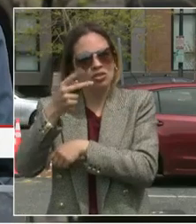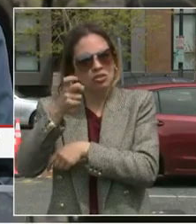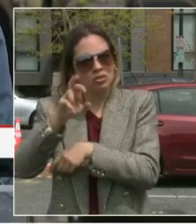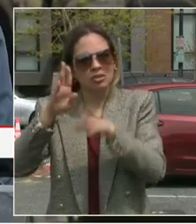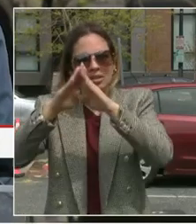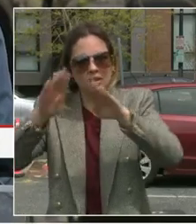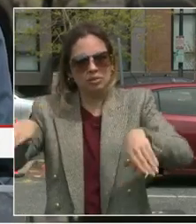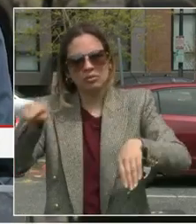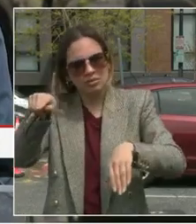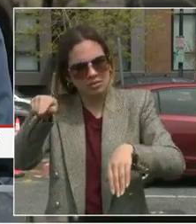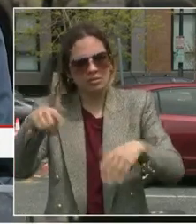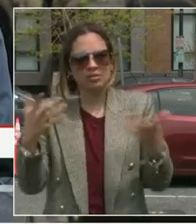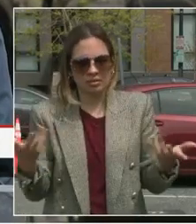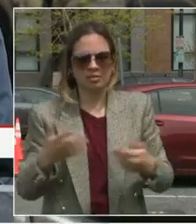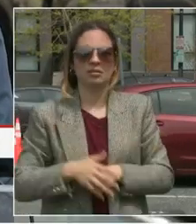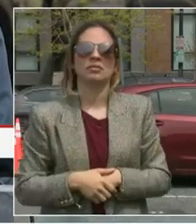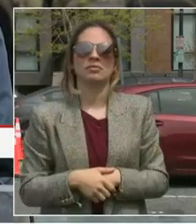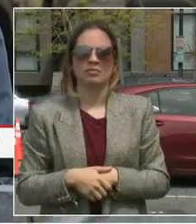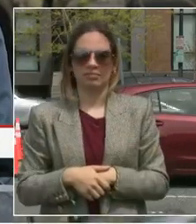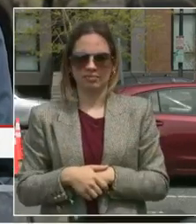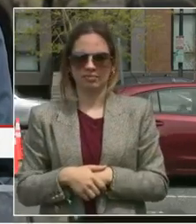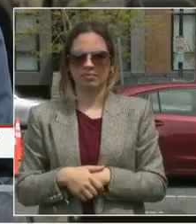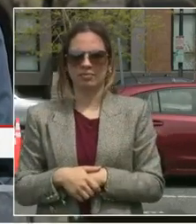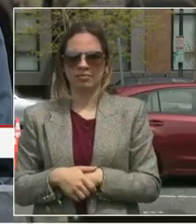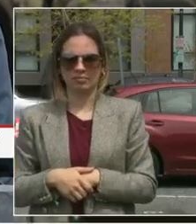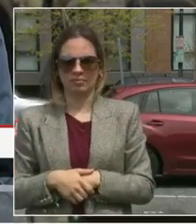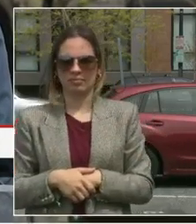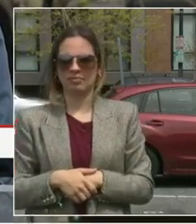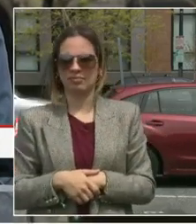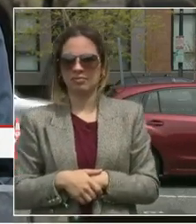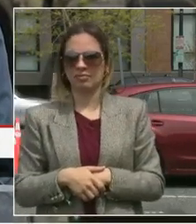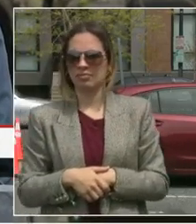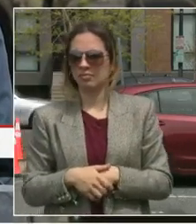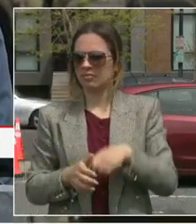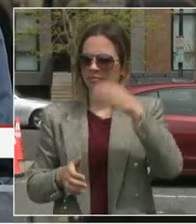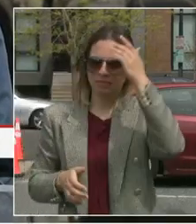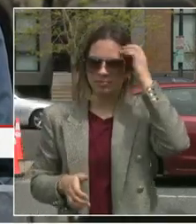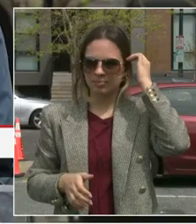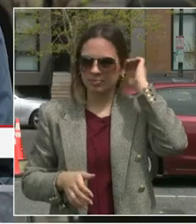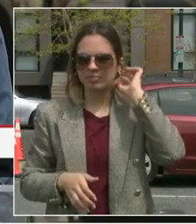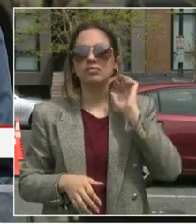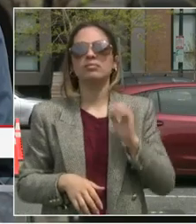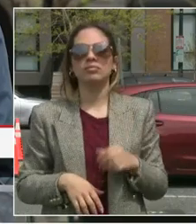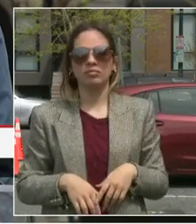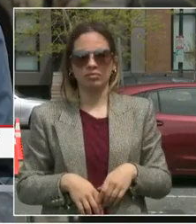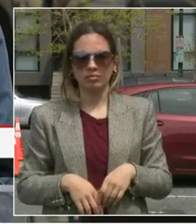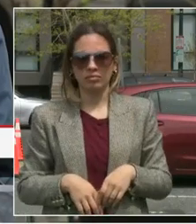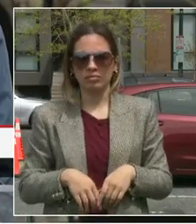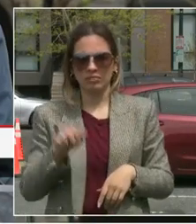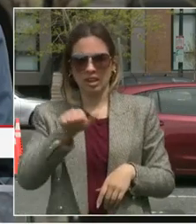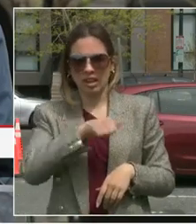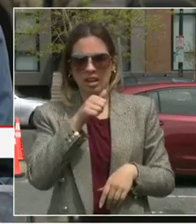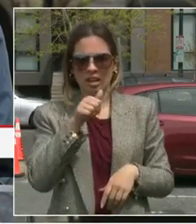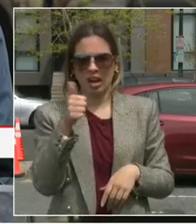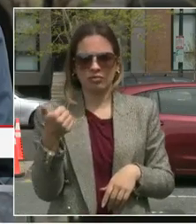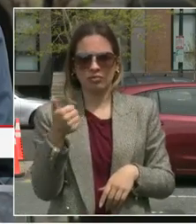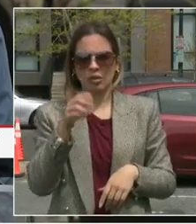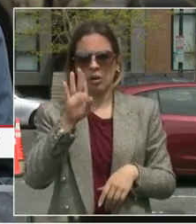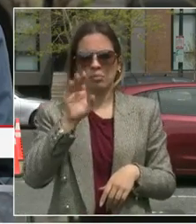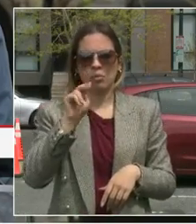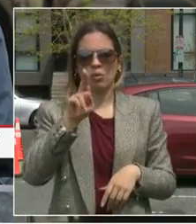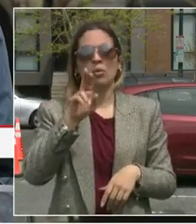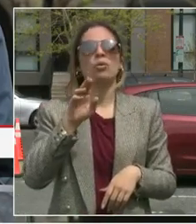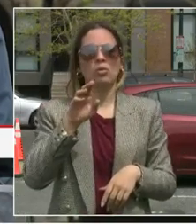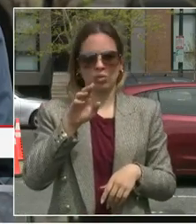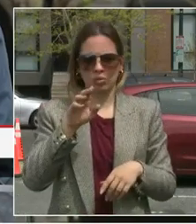possible. Madam Mayor, kind of an unrelated question, but is there any other updates on Bruno the Frenchie? No. Thank